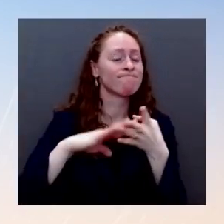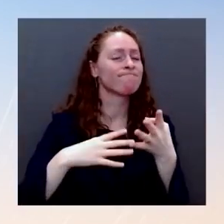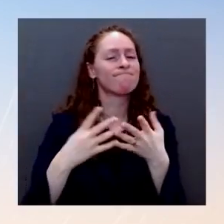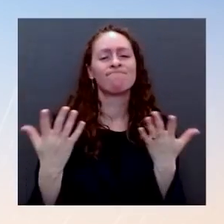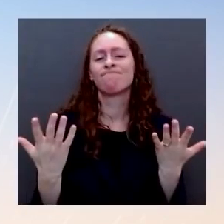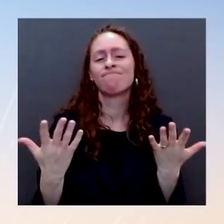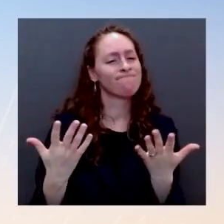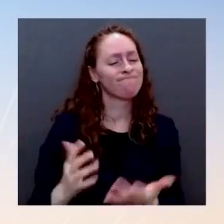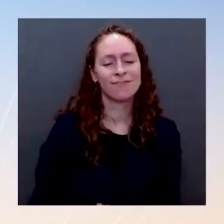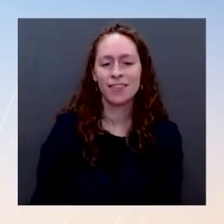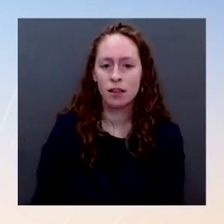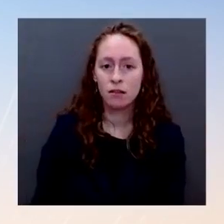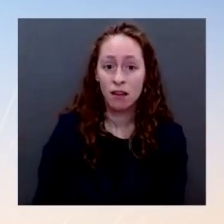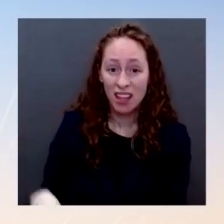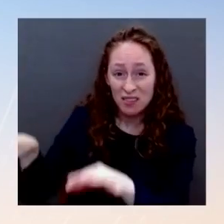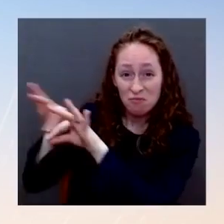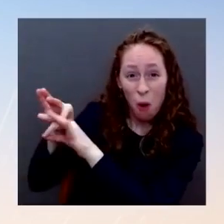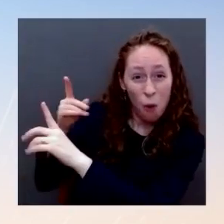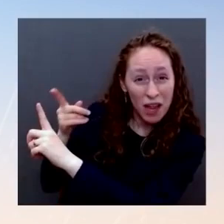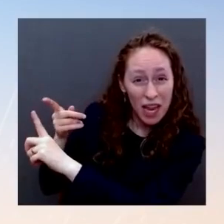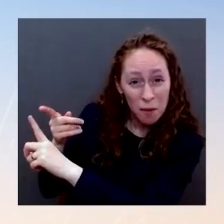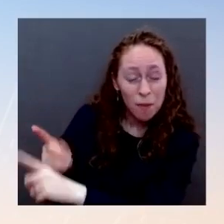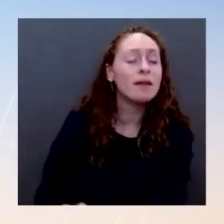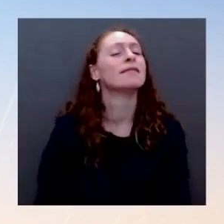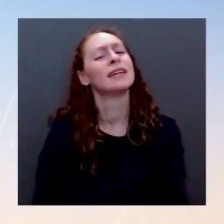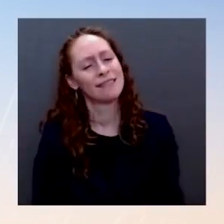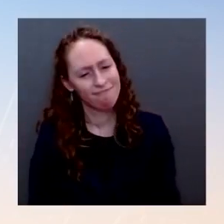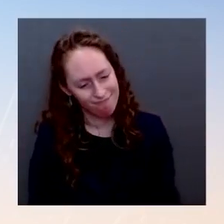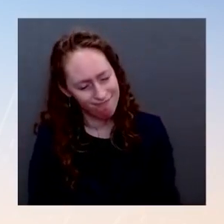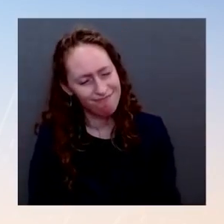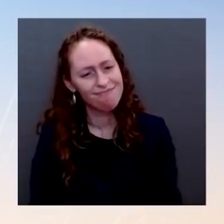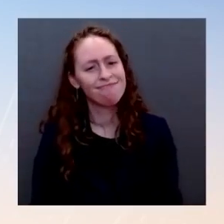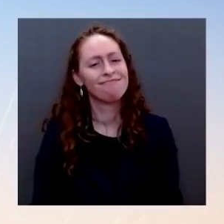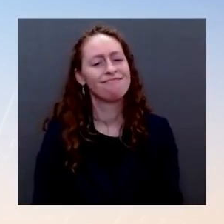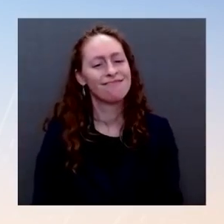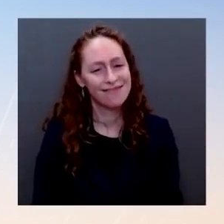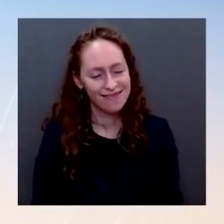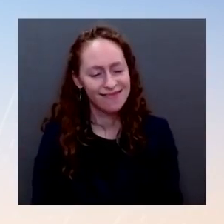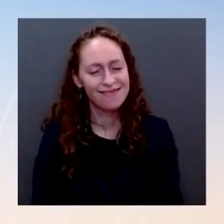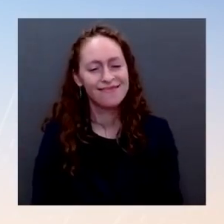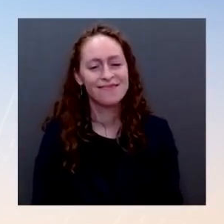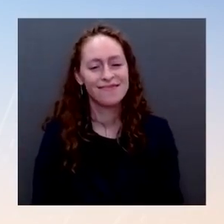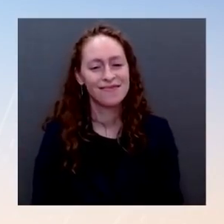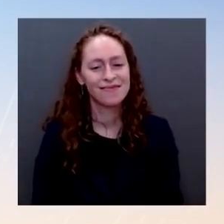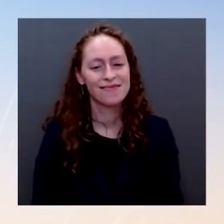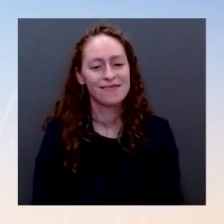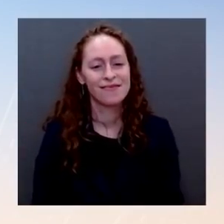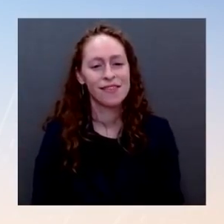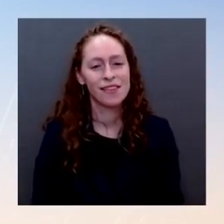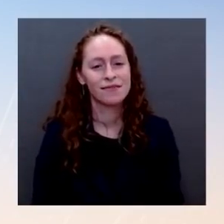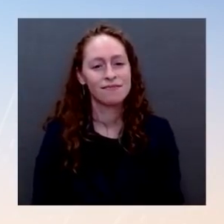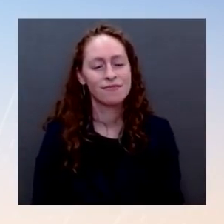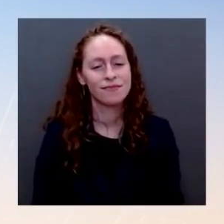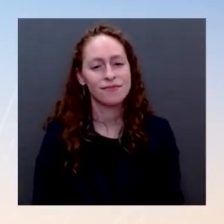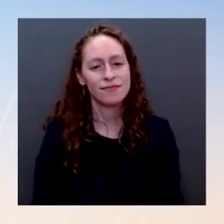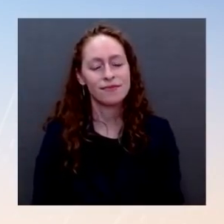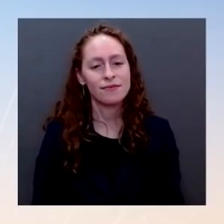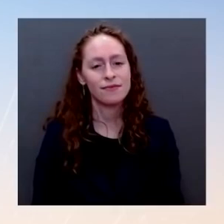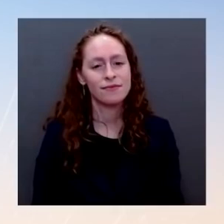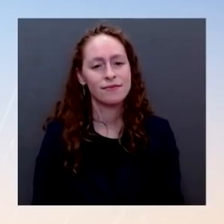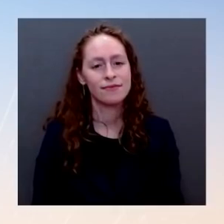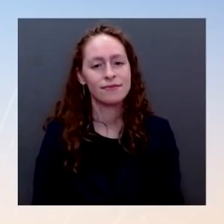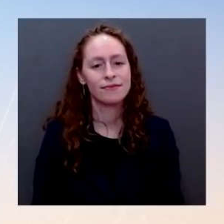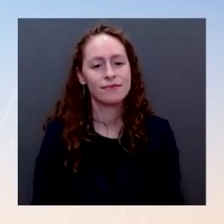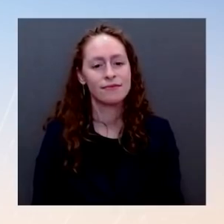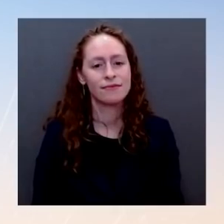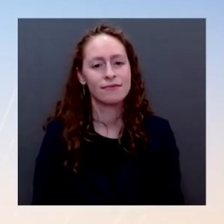In December, he said at South Carolina State University, we're going to keep up the fight until we get it done. What does that look like? What does the fight look